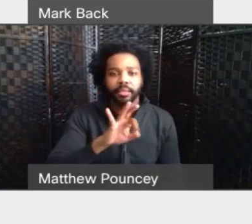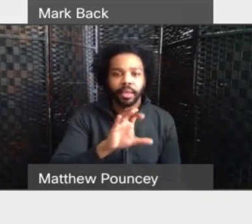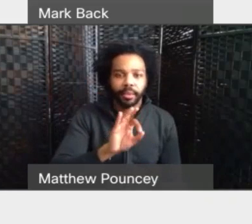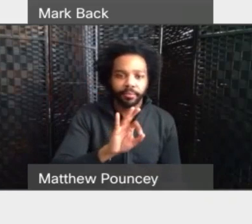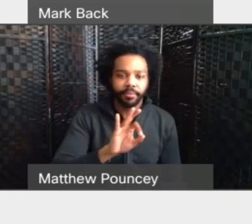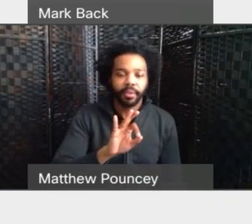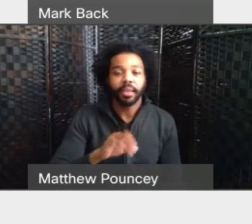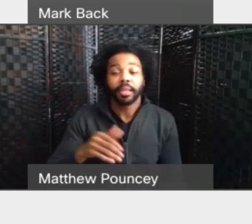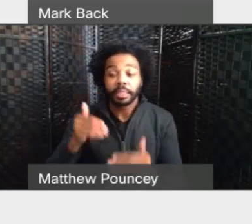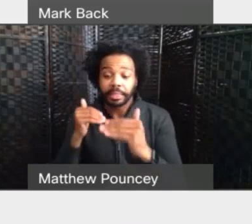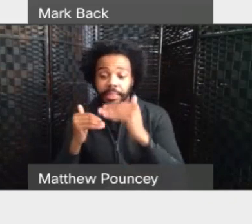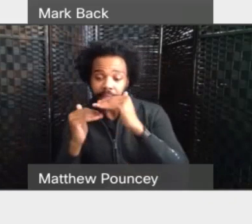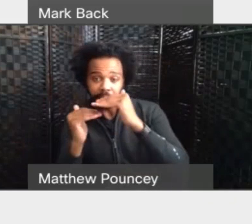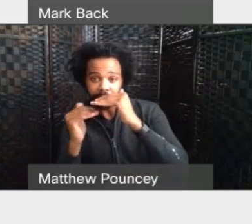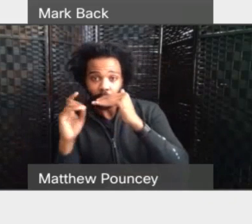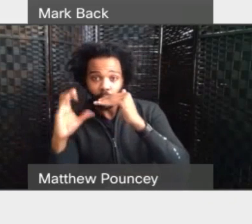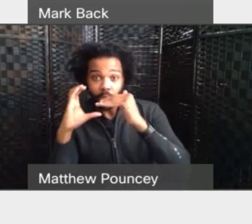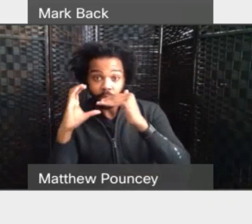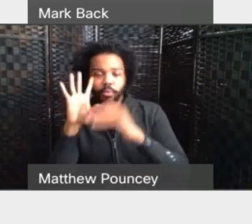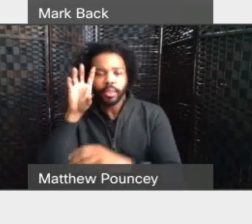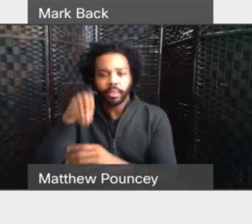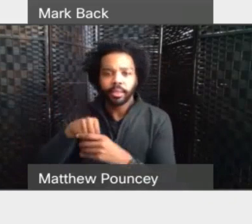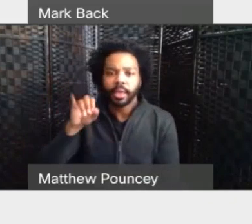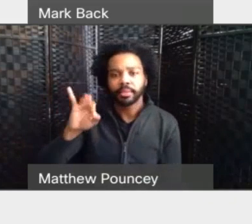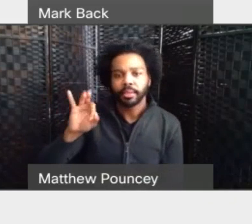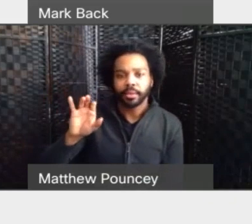just about 100 who are in residential habilitation.